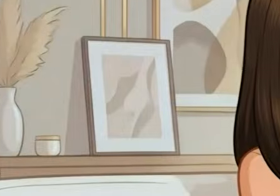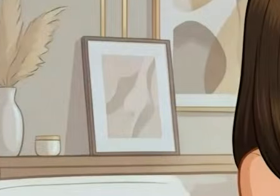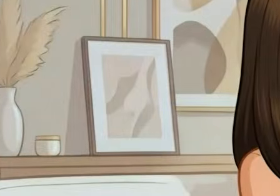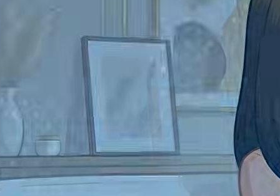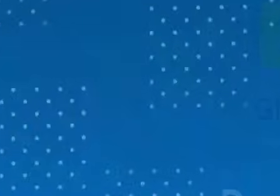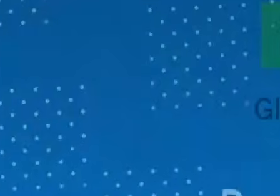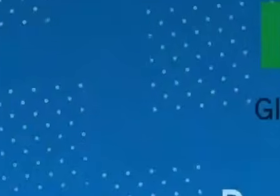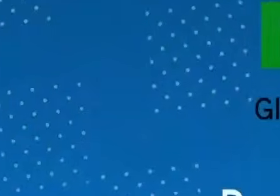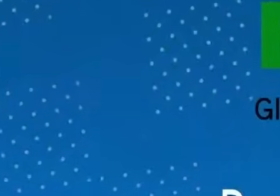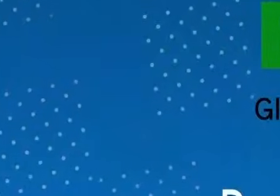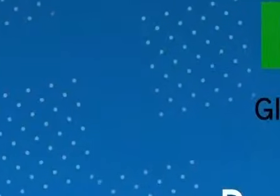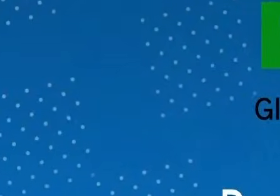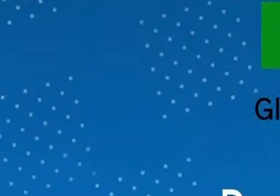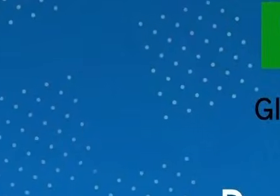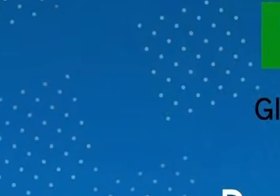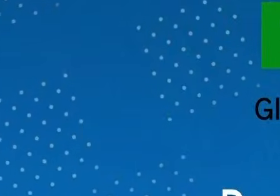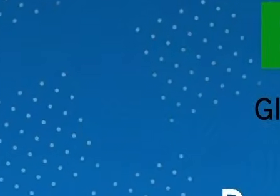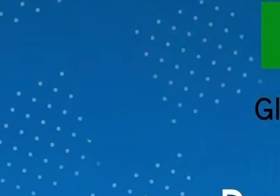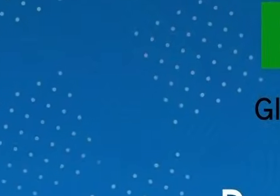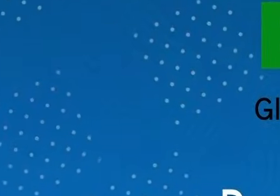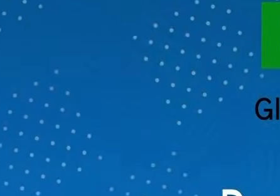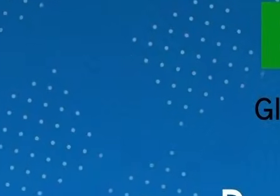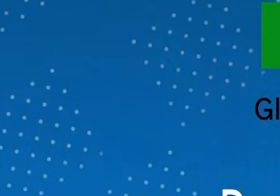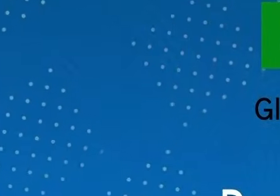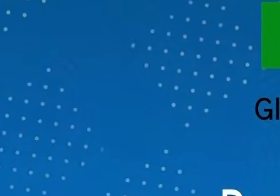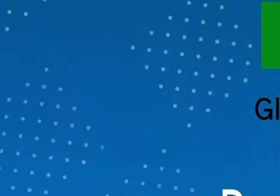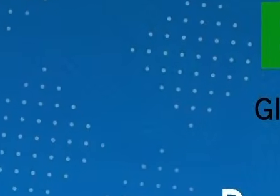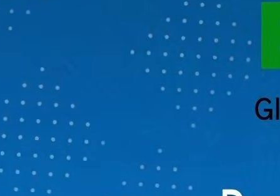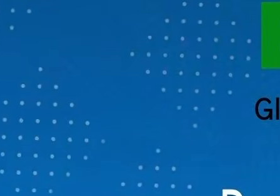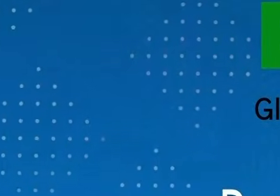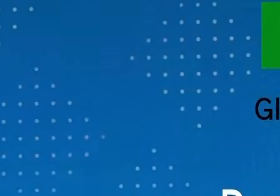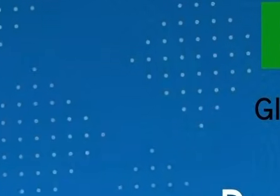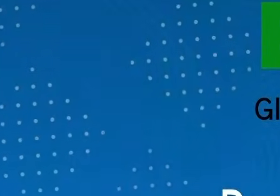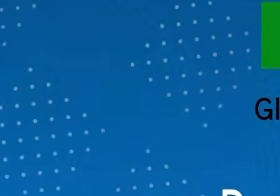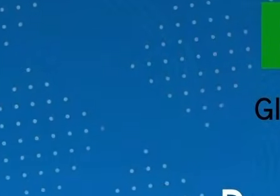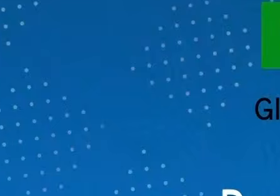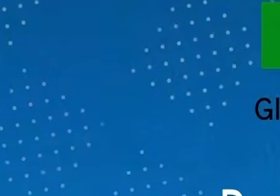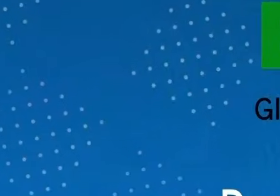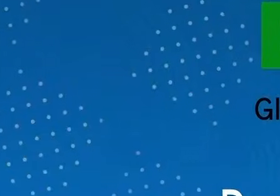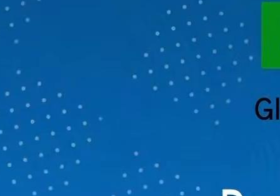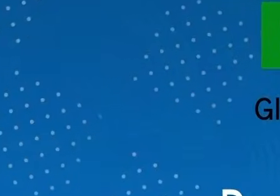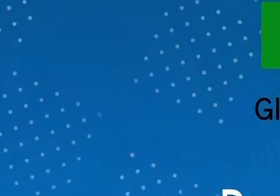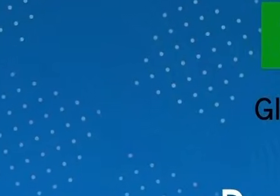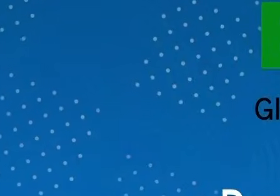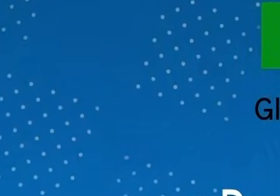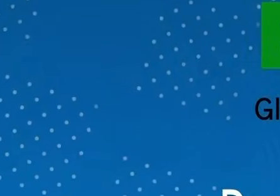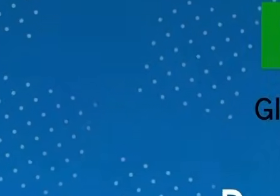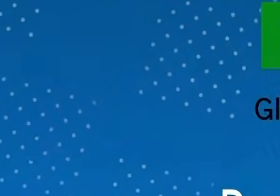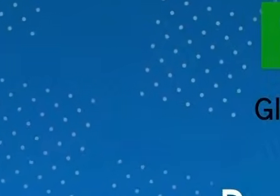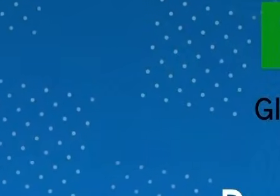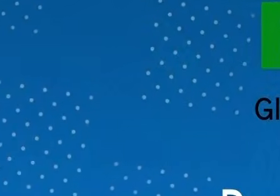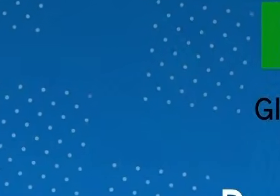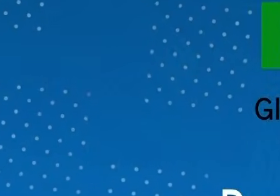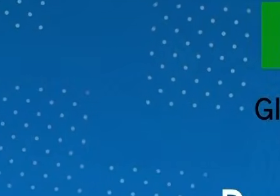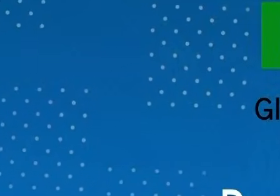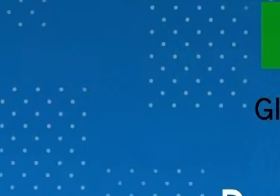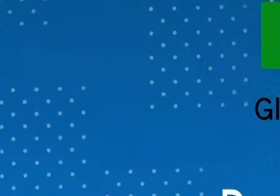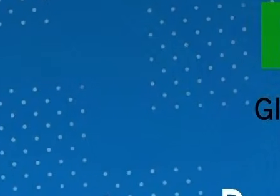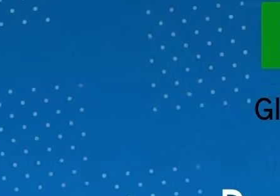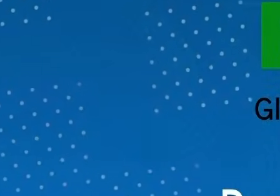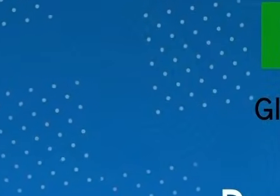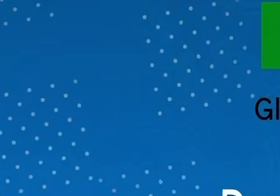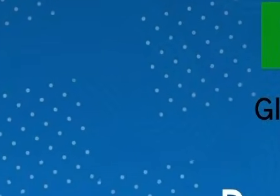abroad, Export Jamaica provides the market intelligence and insights behind each step, helping you identify